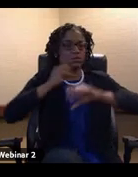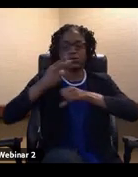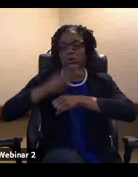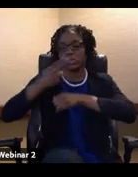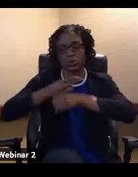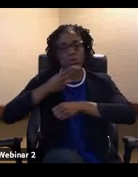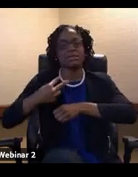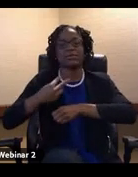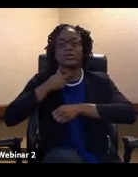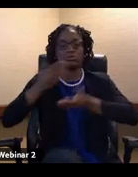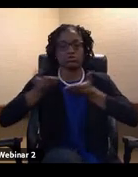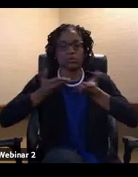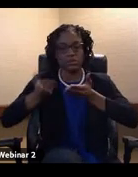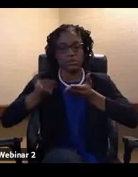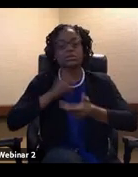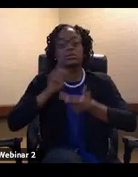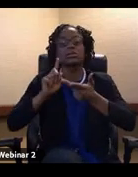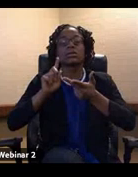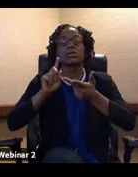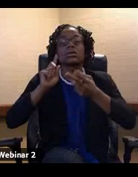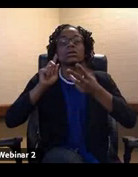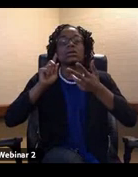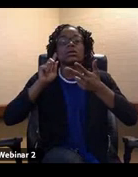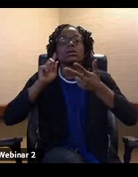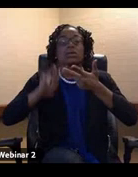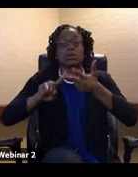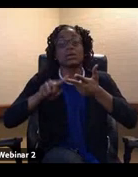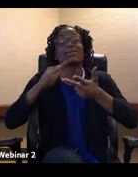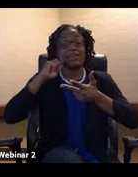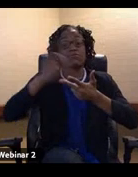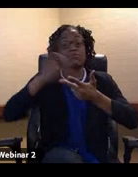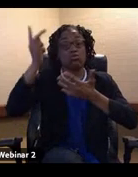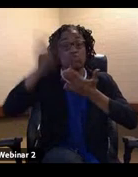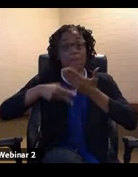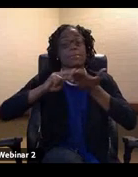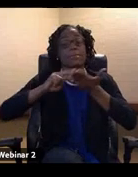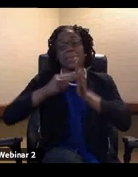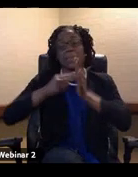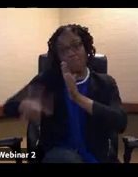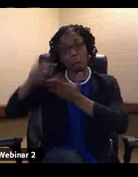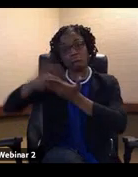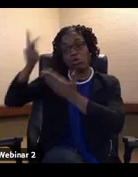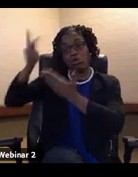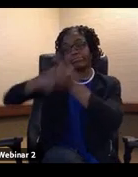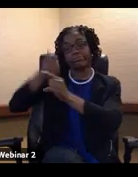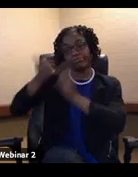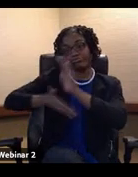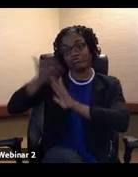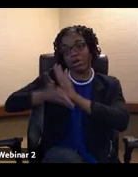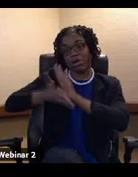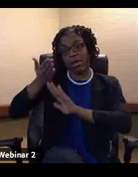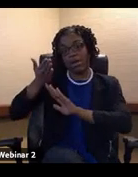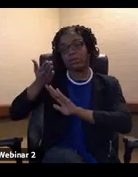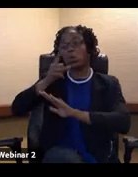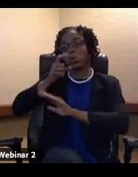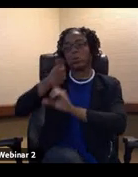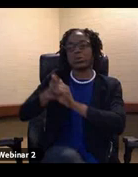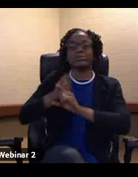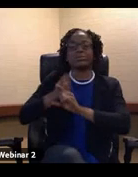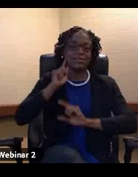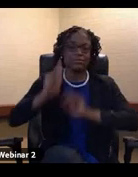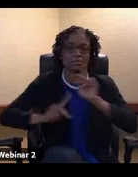services. Deaf programs, meaning a program that is run by and for deaf individuals. It can be a standalone